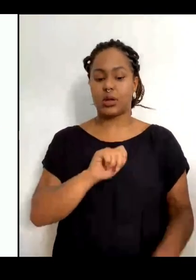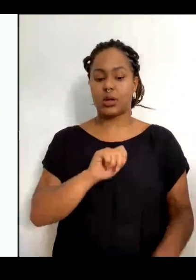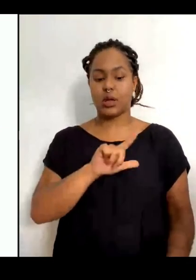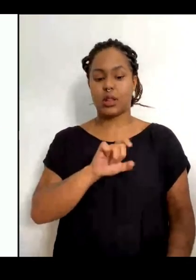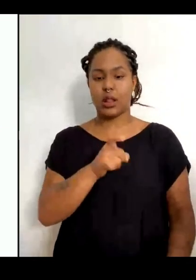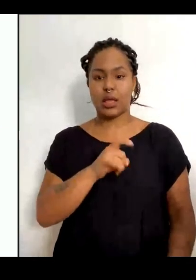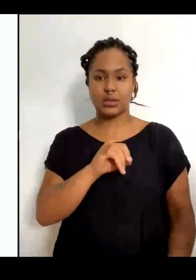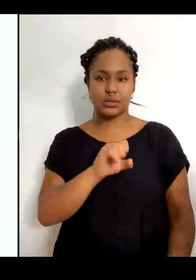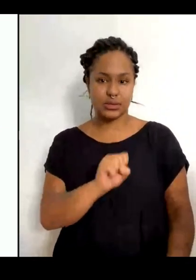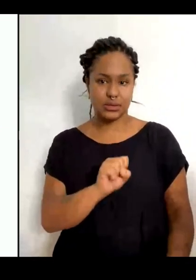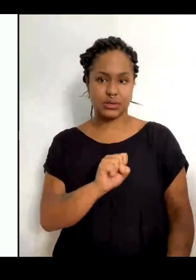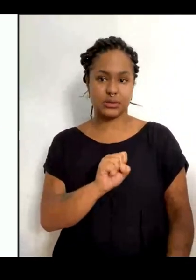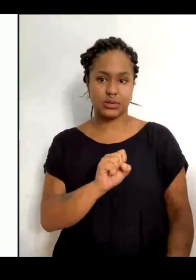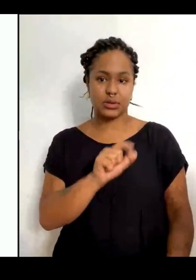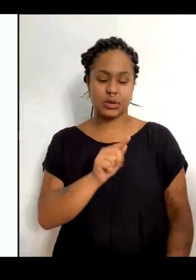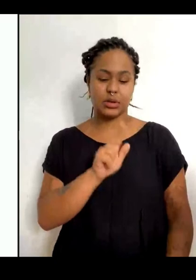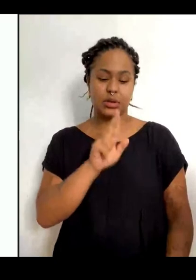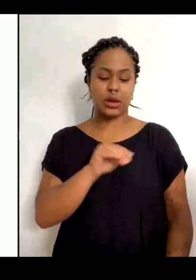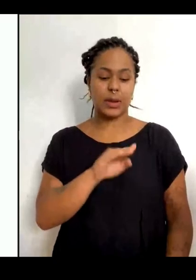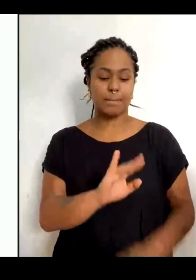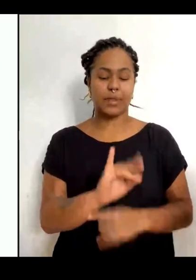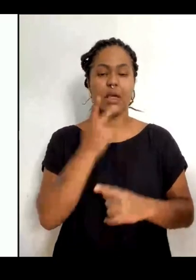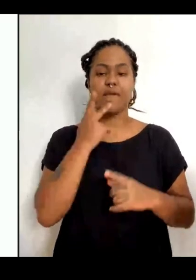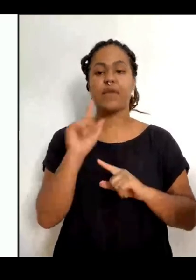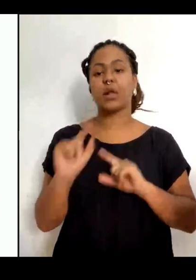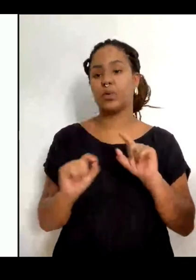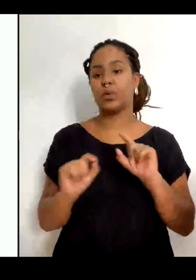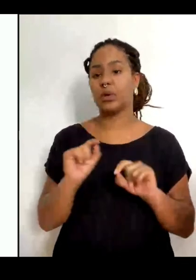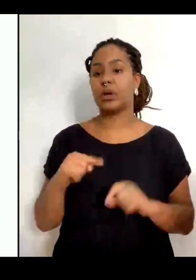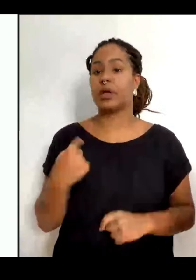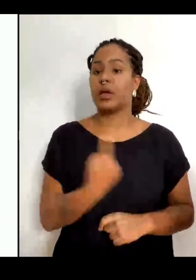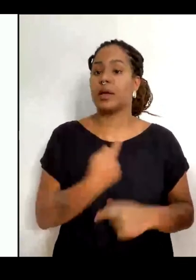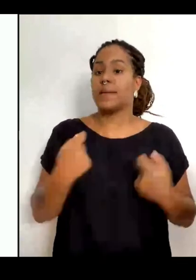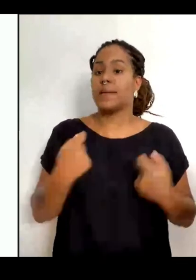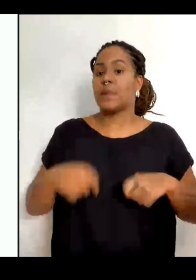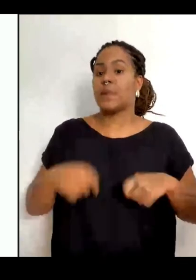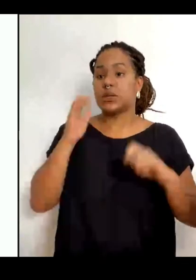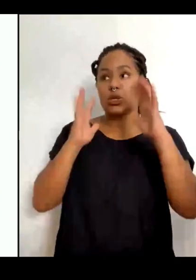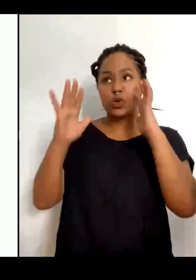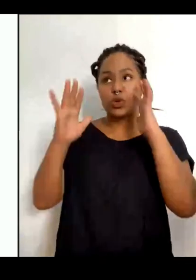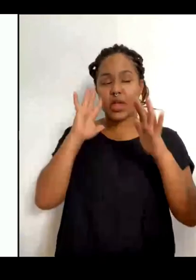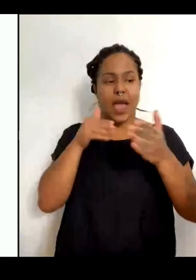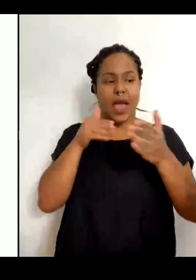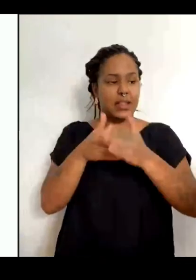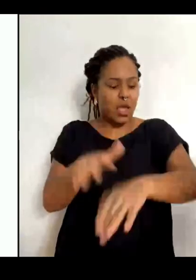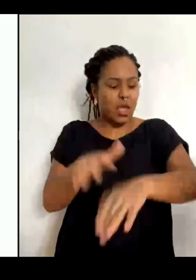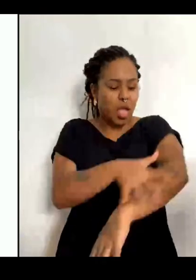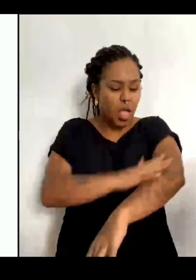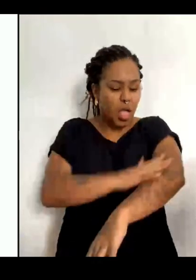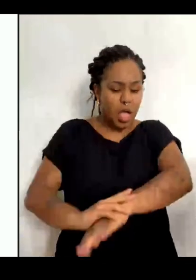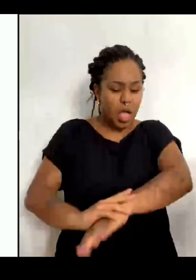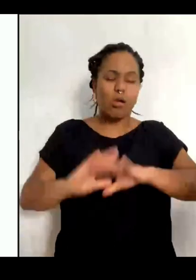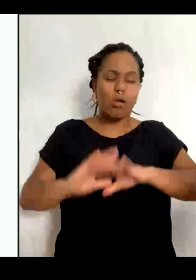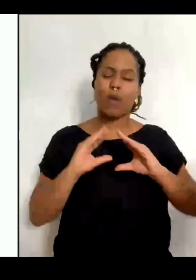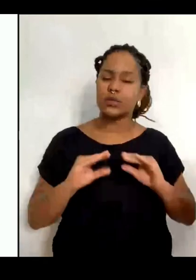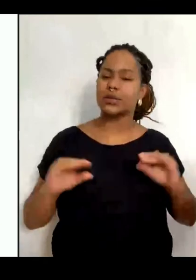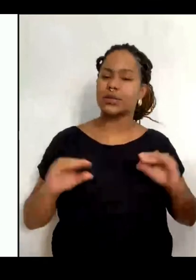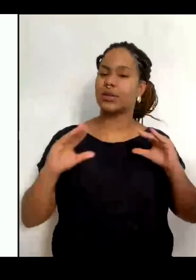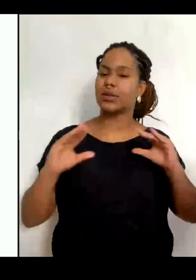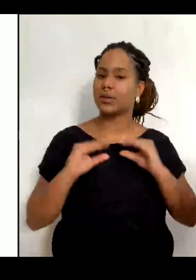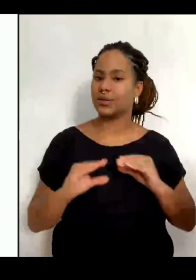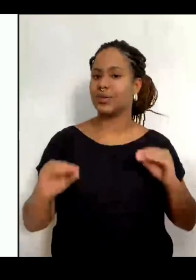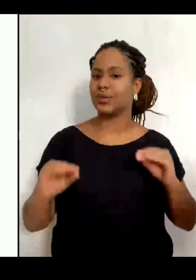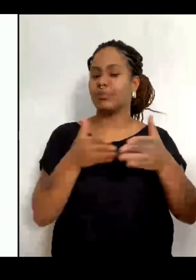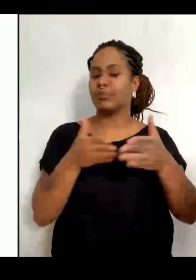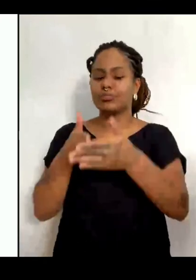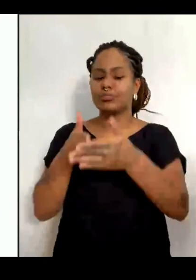soft and also in undooky Jordan's gently caressing sea slugs they come close to dissolving my address altogether